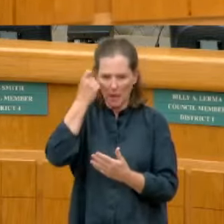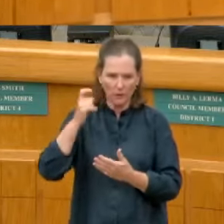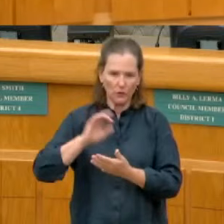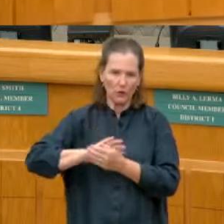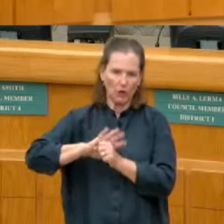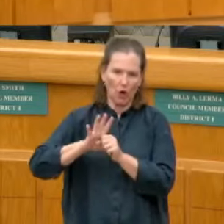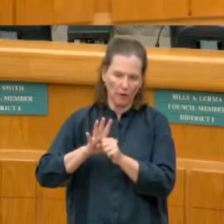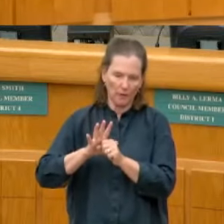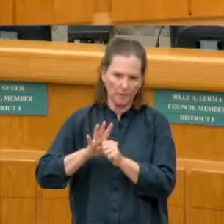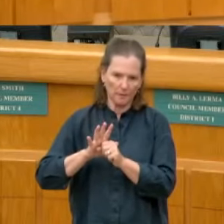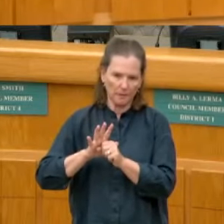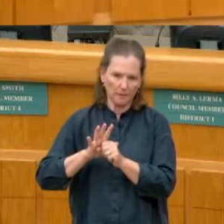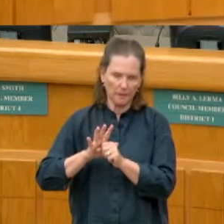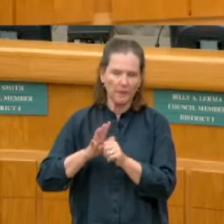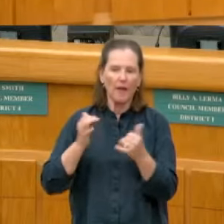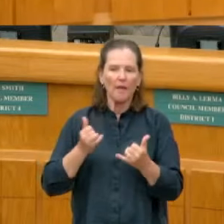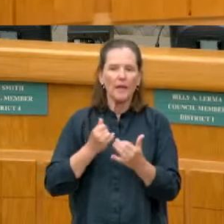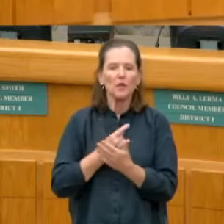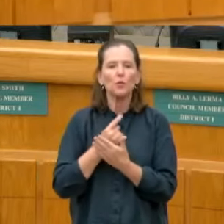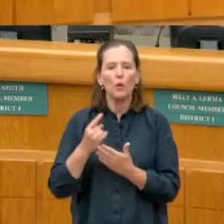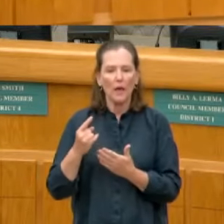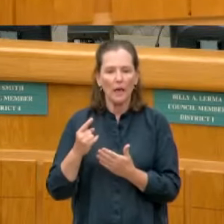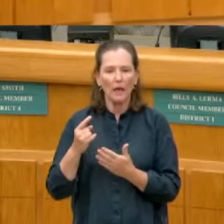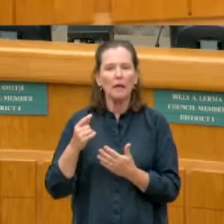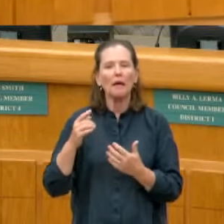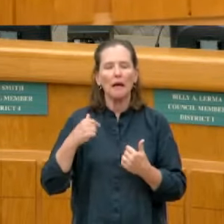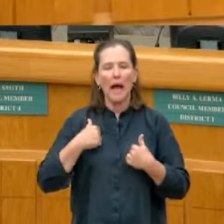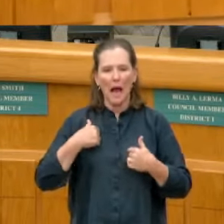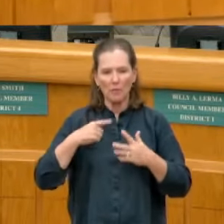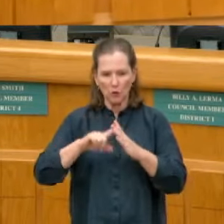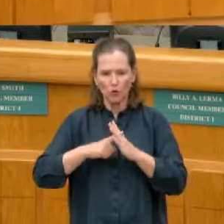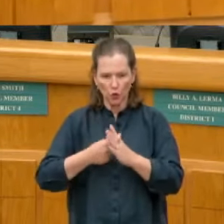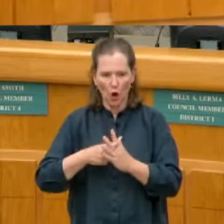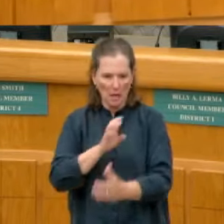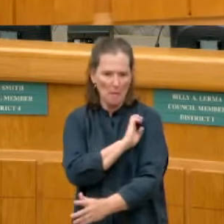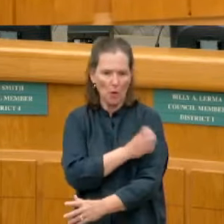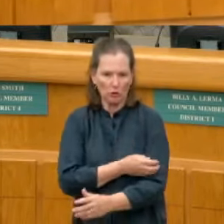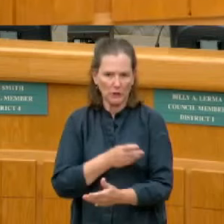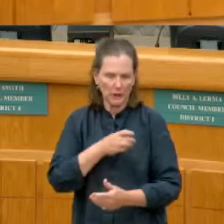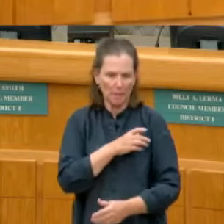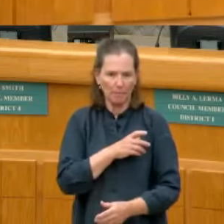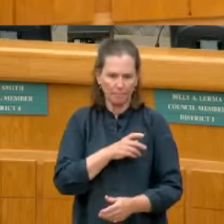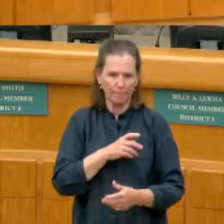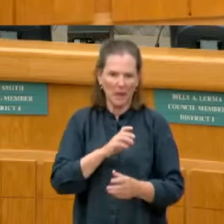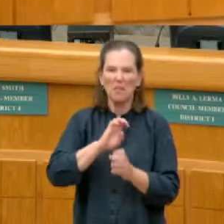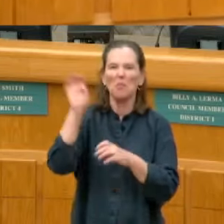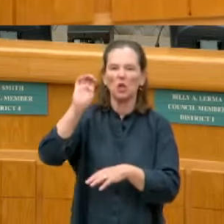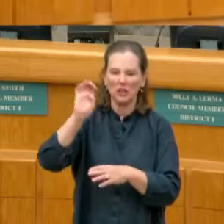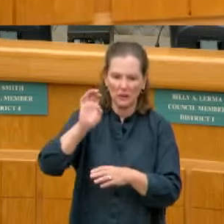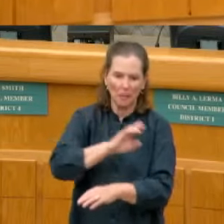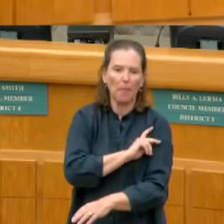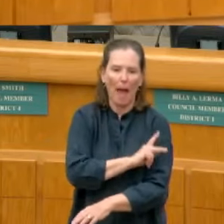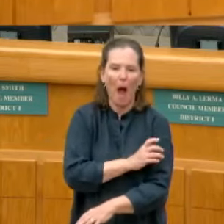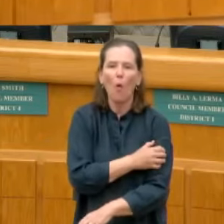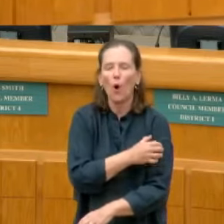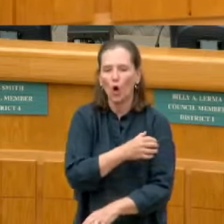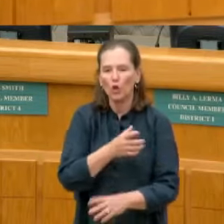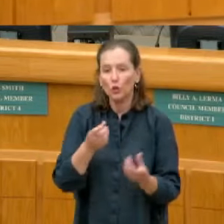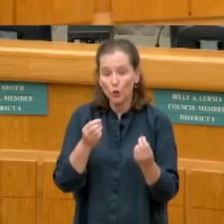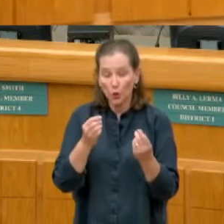my Section 418.08 emergency powers recommending that all Nueces County department heads and elected